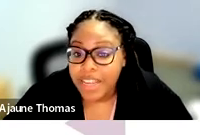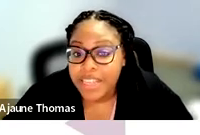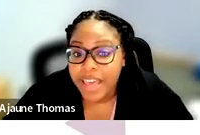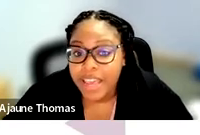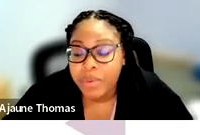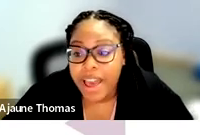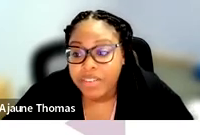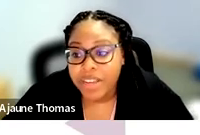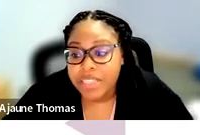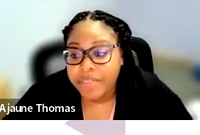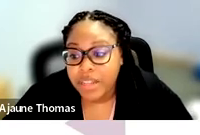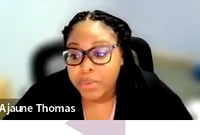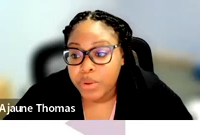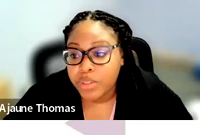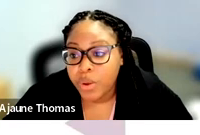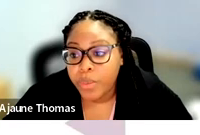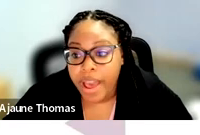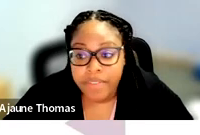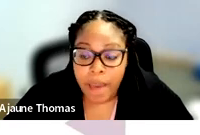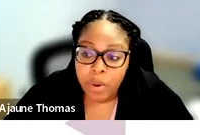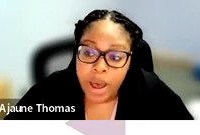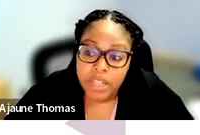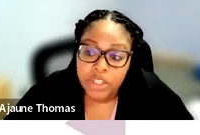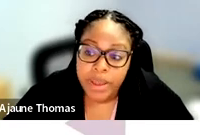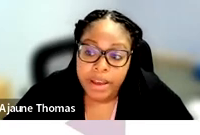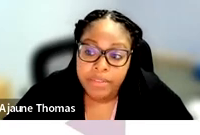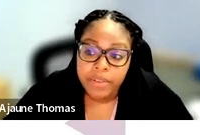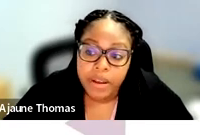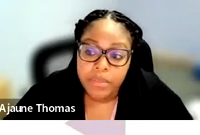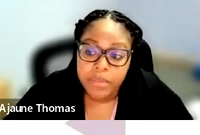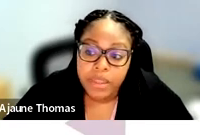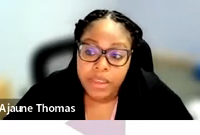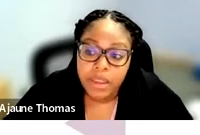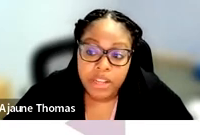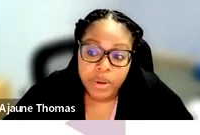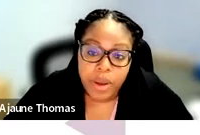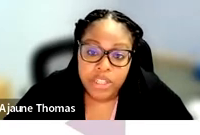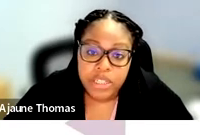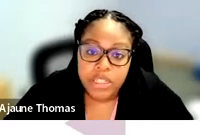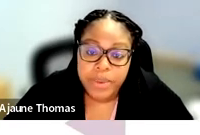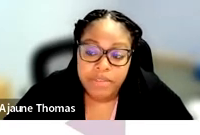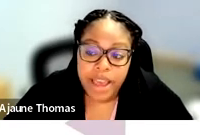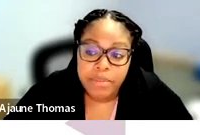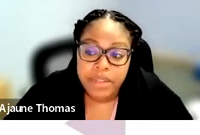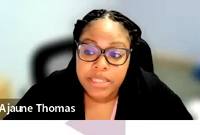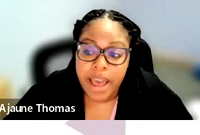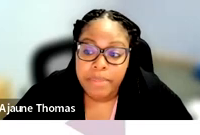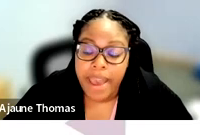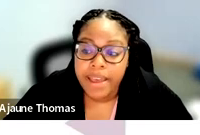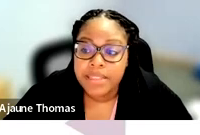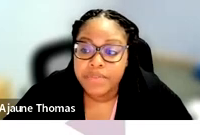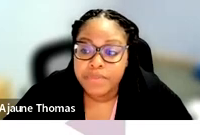free, that, and we have devices available. So we have the Apple Watch, we have the Android watches, we have